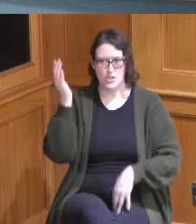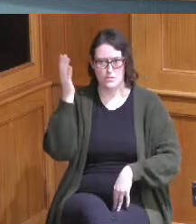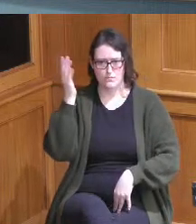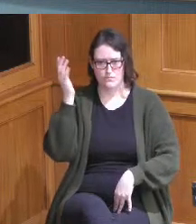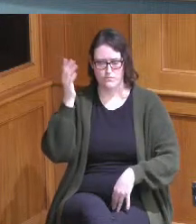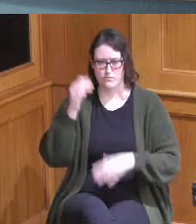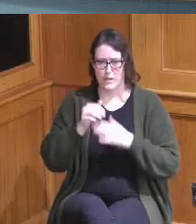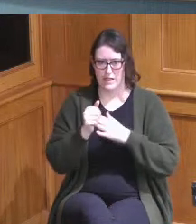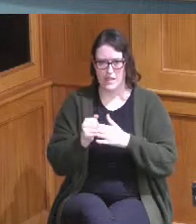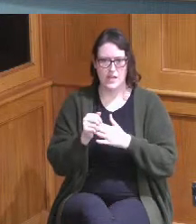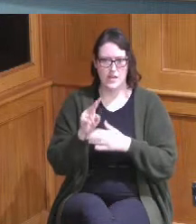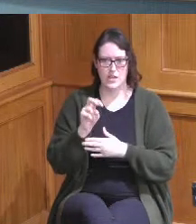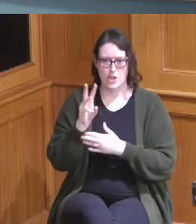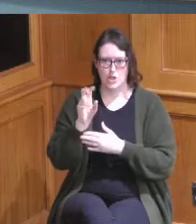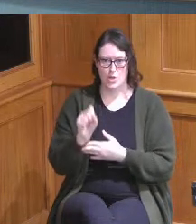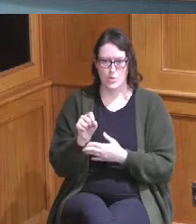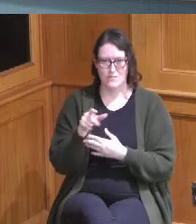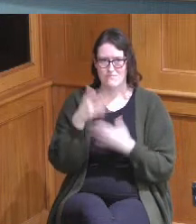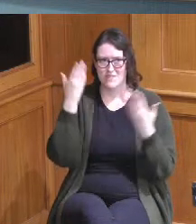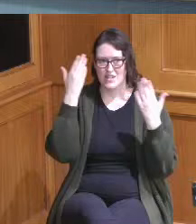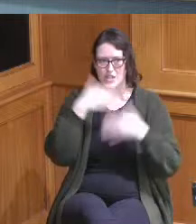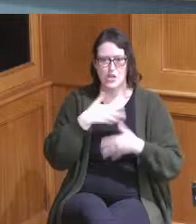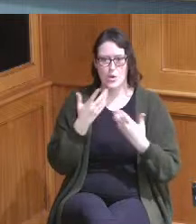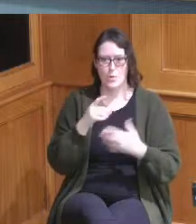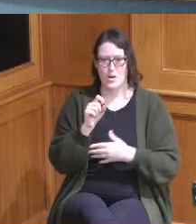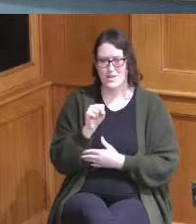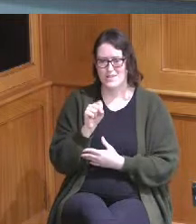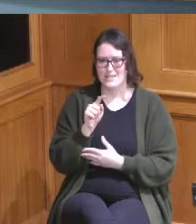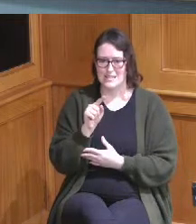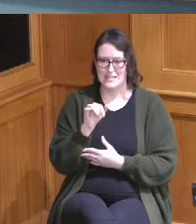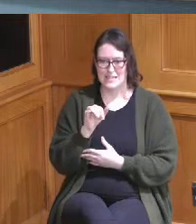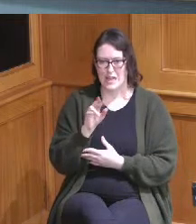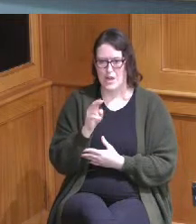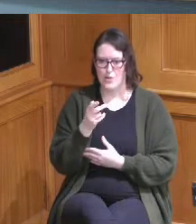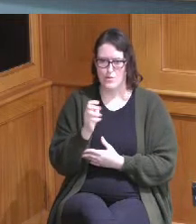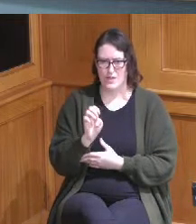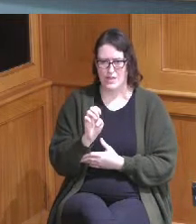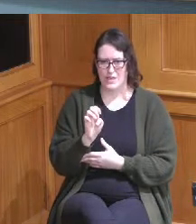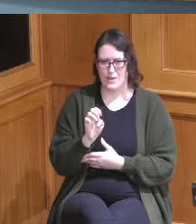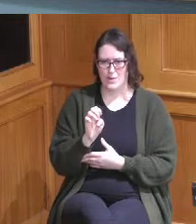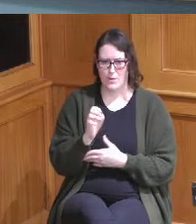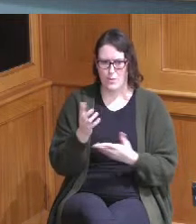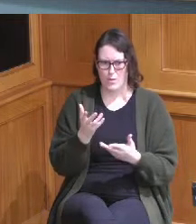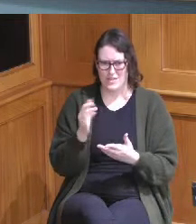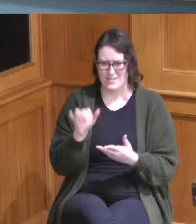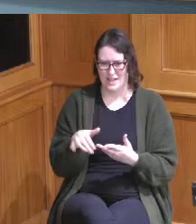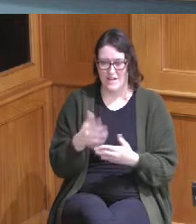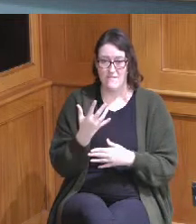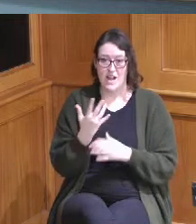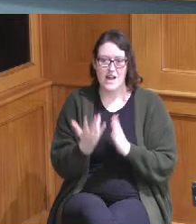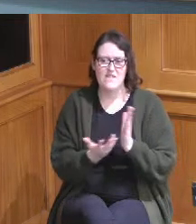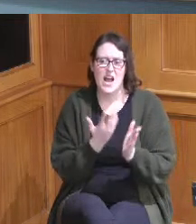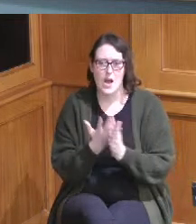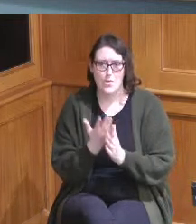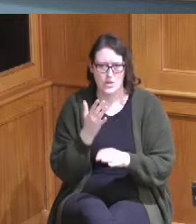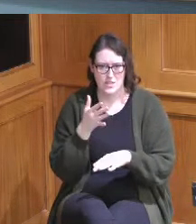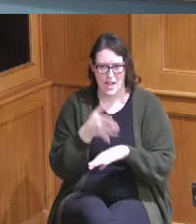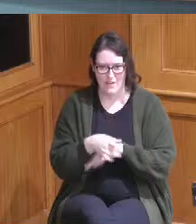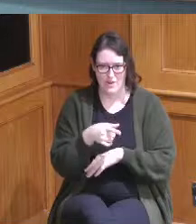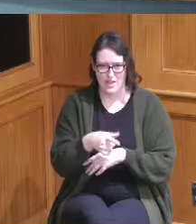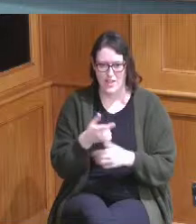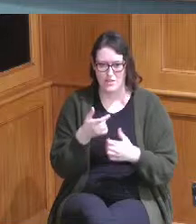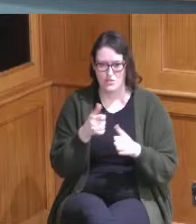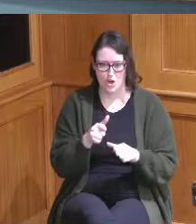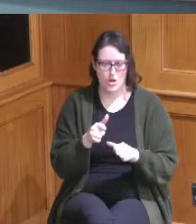press conference didn't even know what styrene was 5 hours after they started dousing